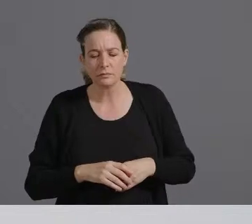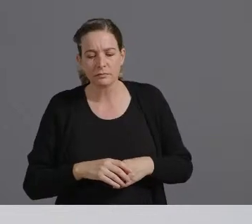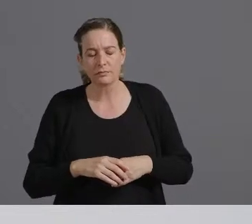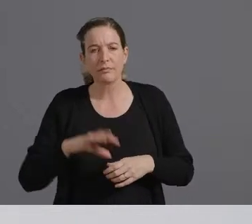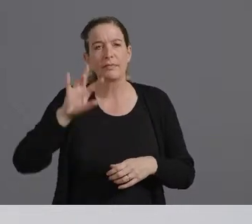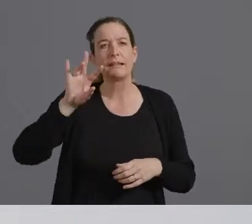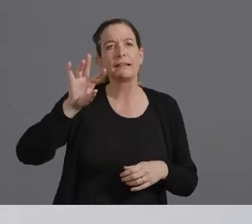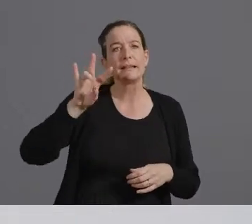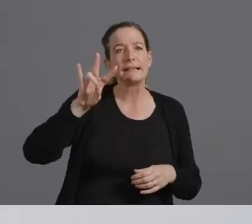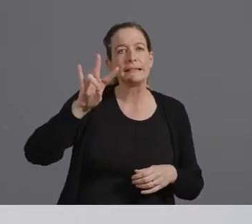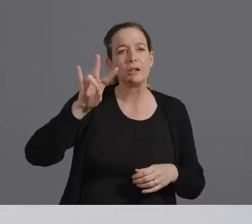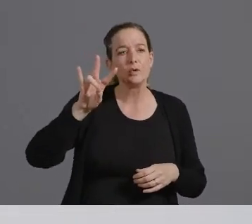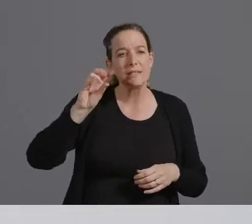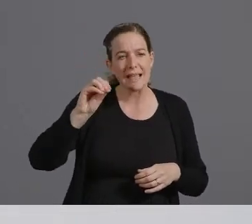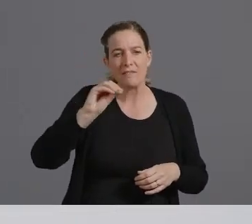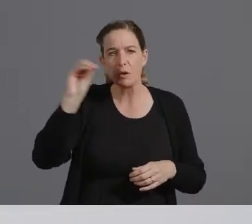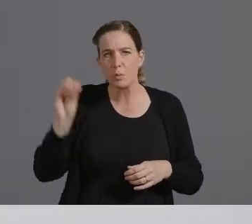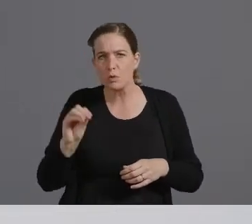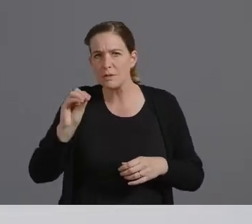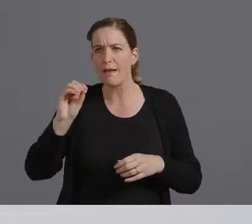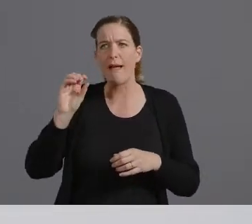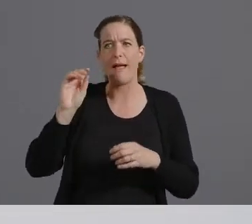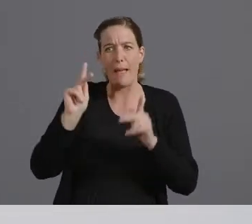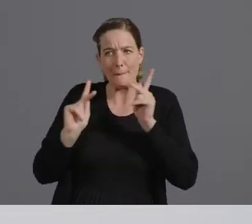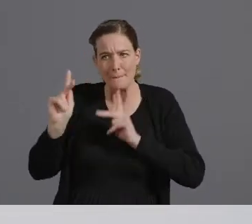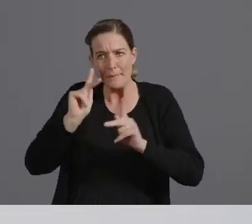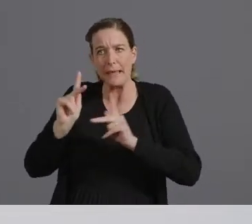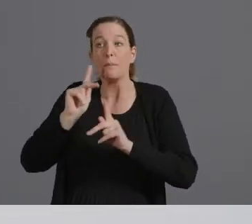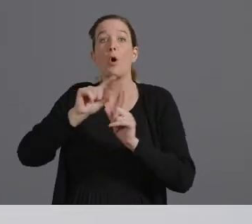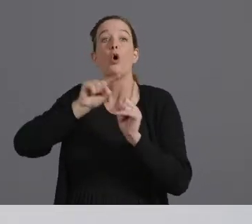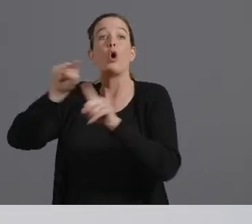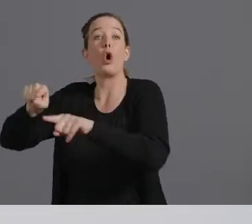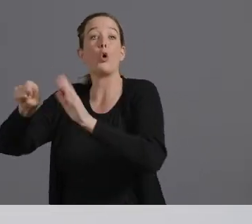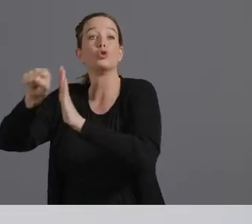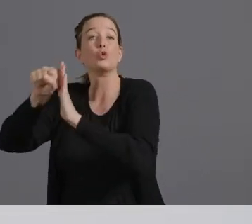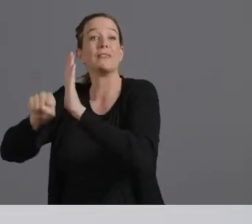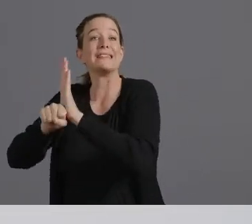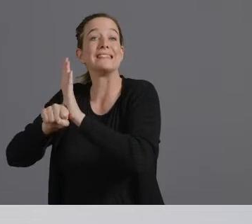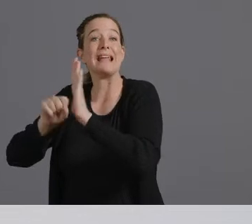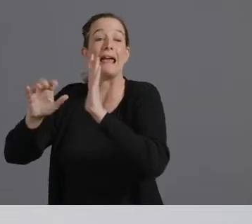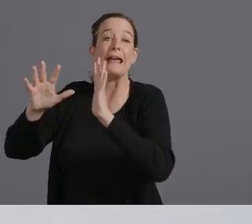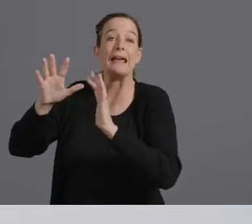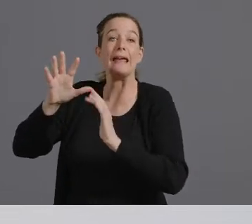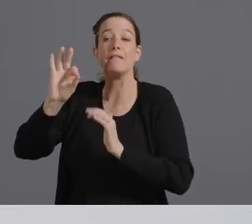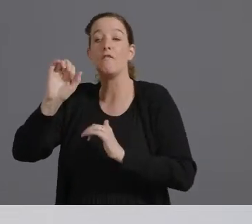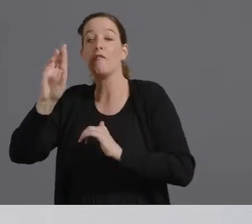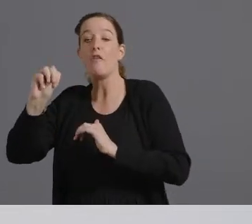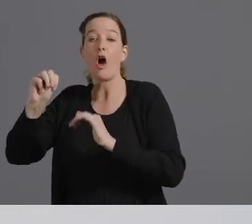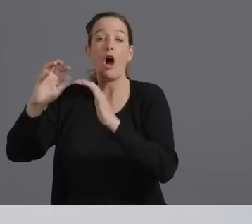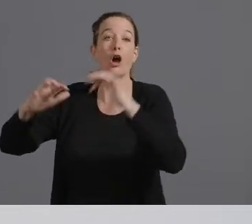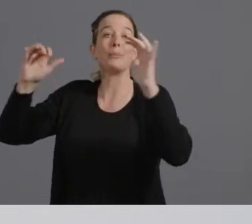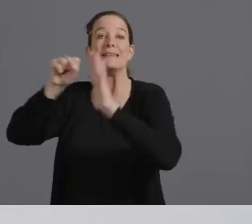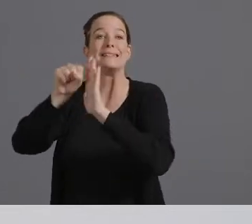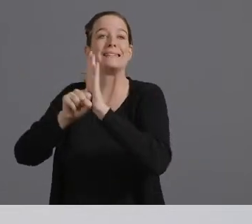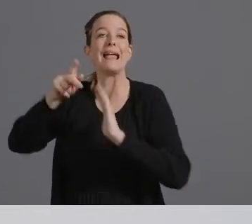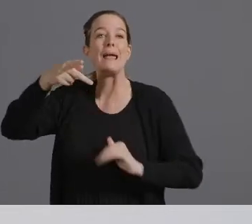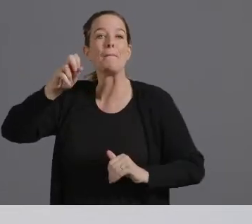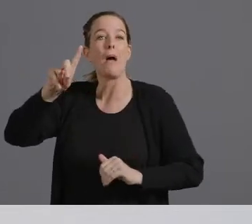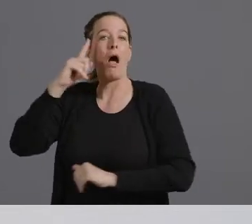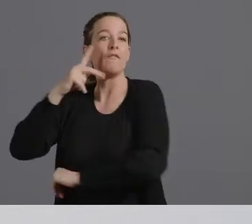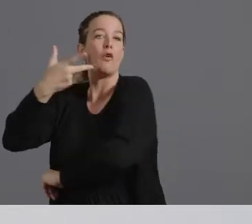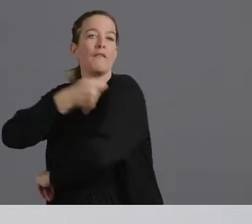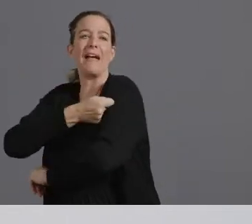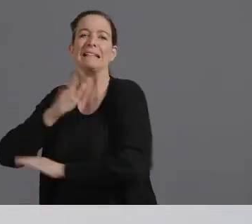vaccinated at state-run sites. Should the state allocate more vaccine to the counties?